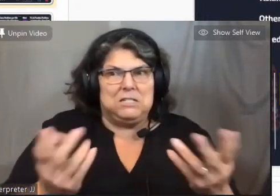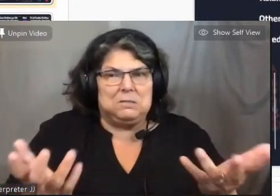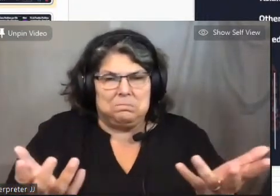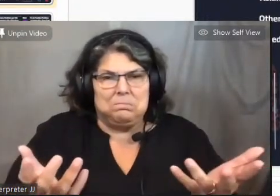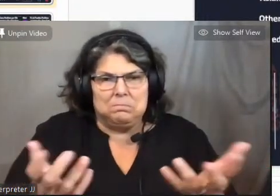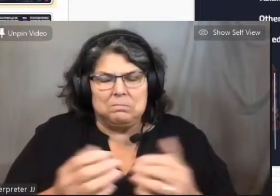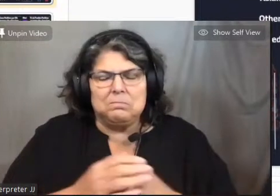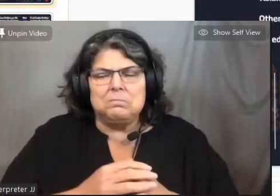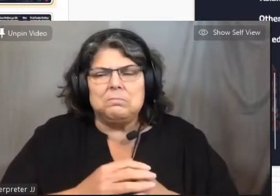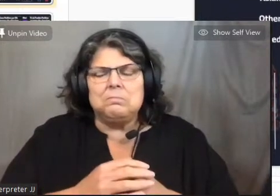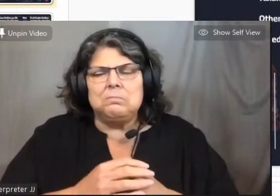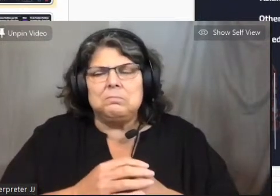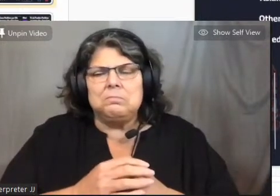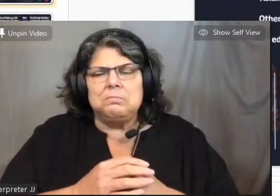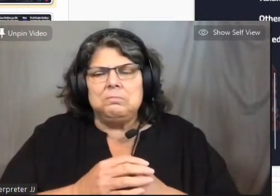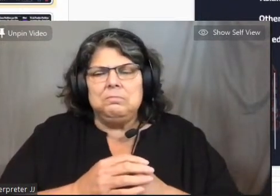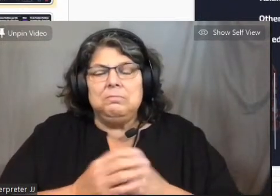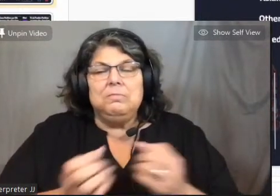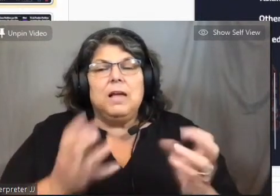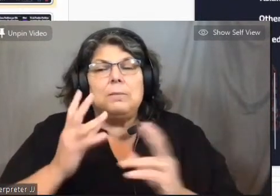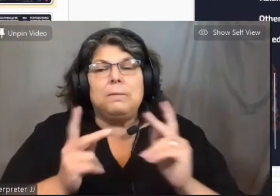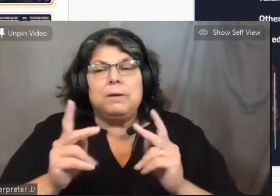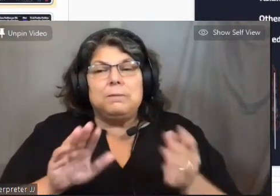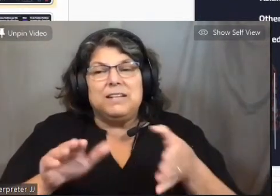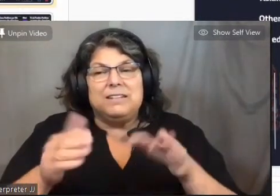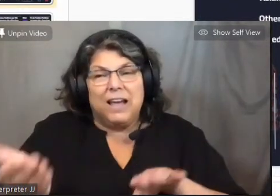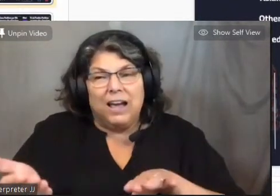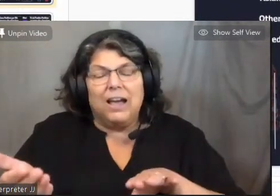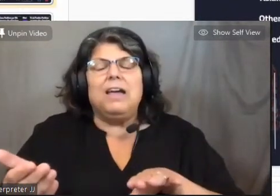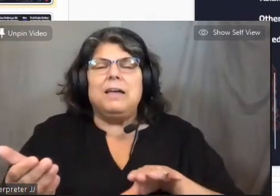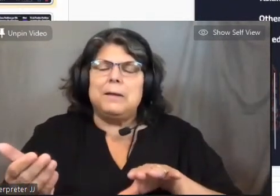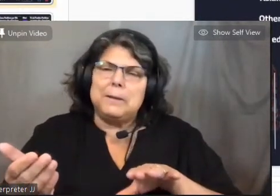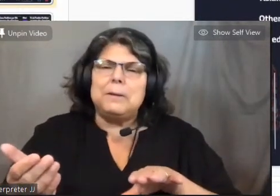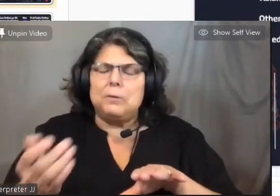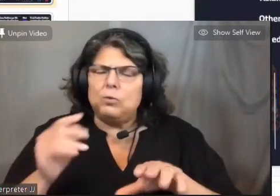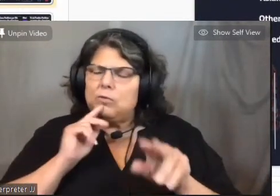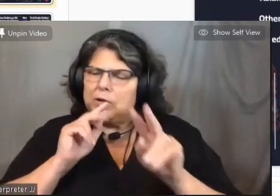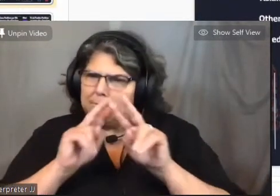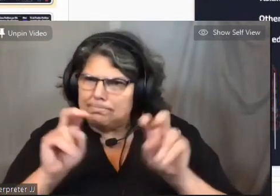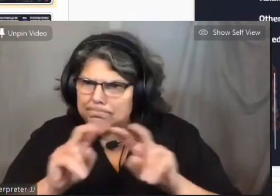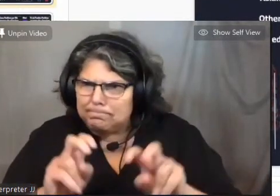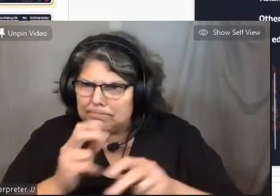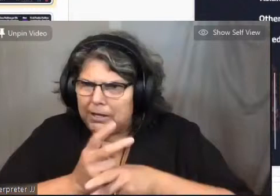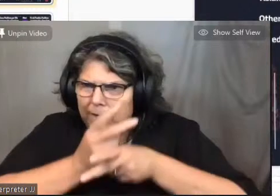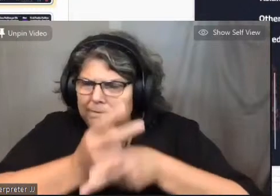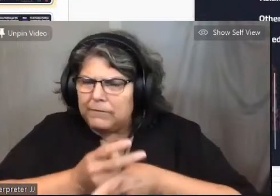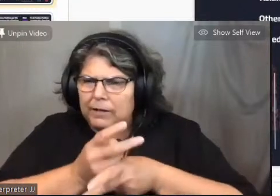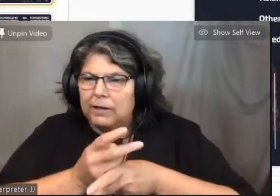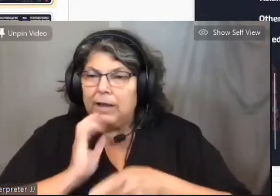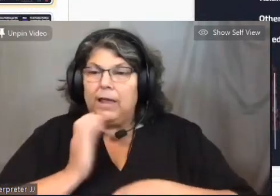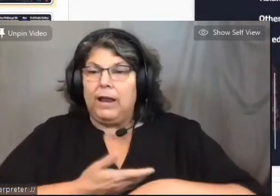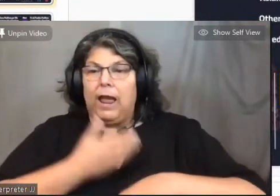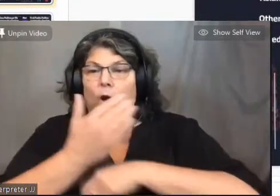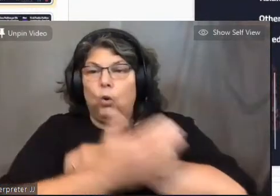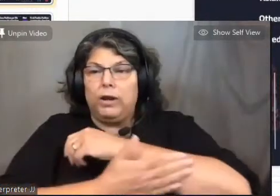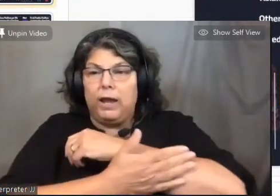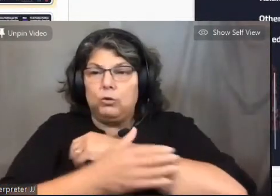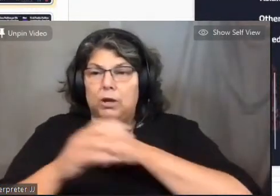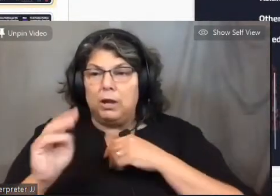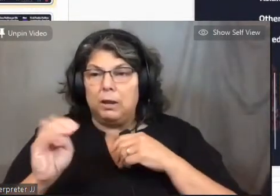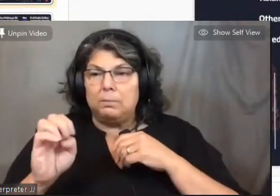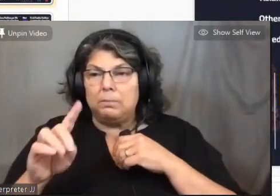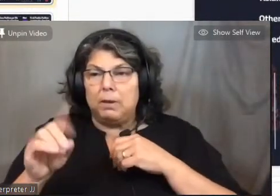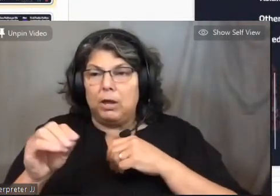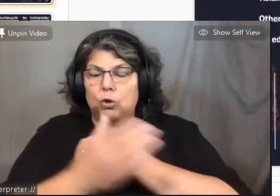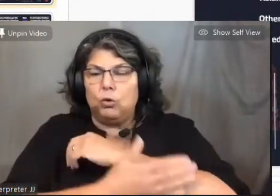that the case fatality rate is something we look at very carefully, and in our county, it's